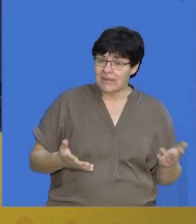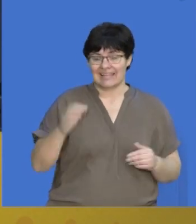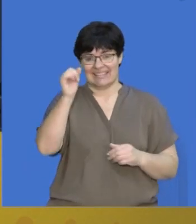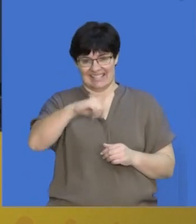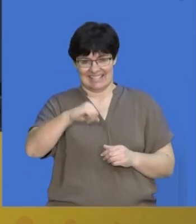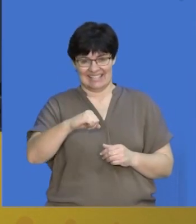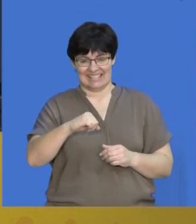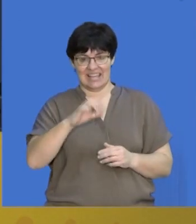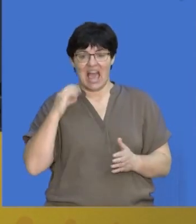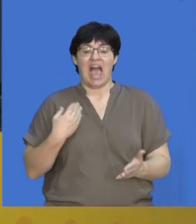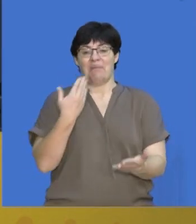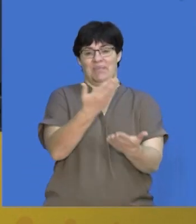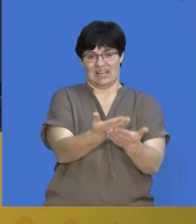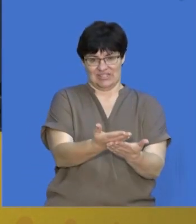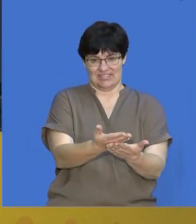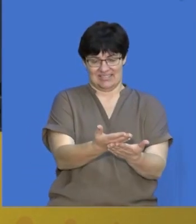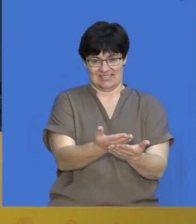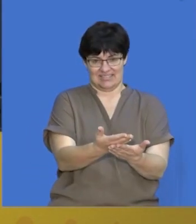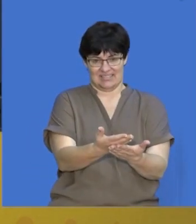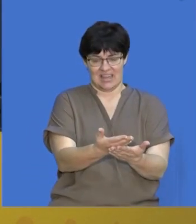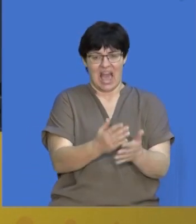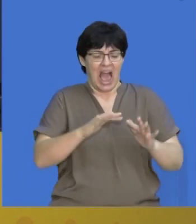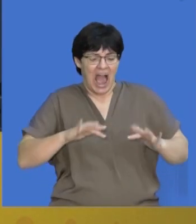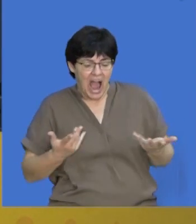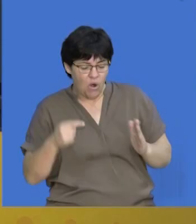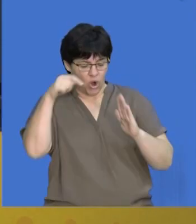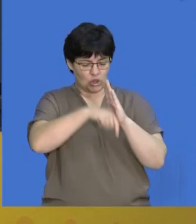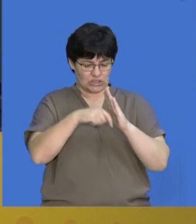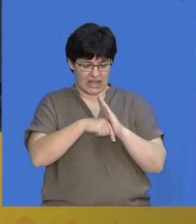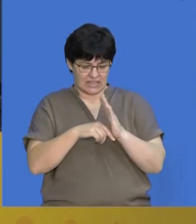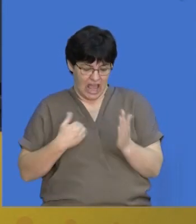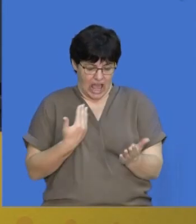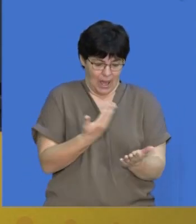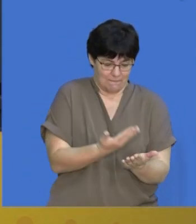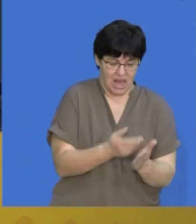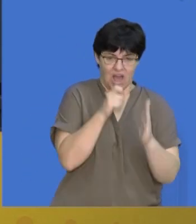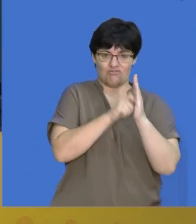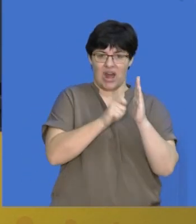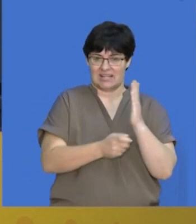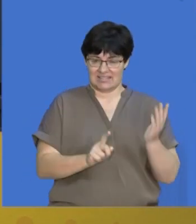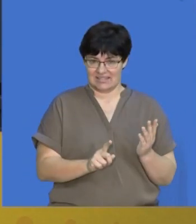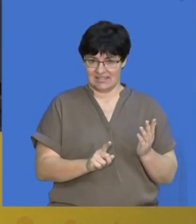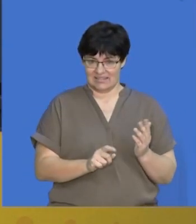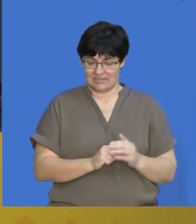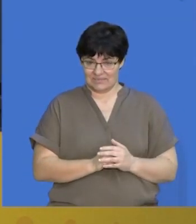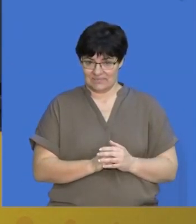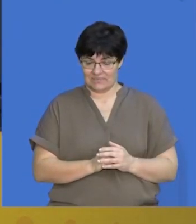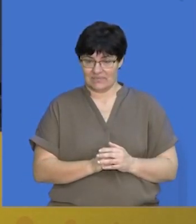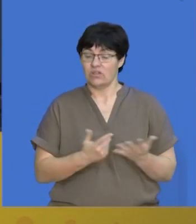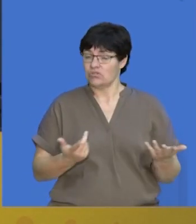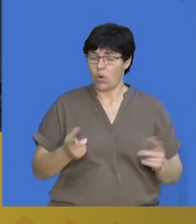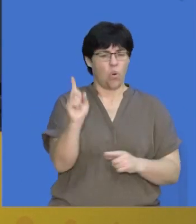yes, application. Application of my content. What is the content being applied? In